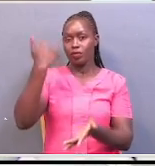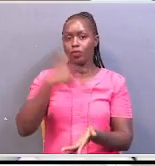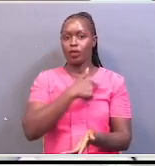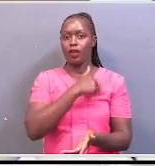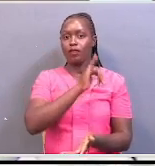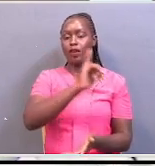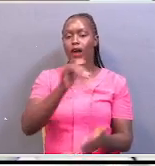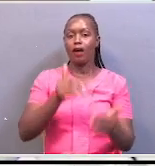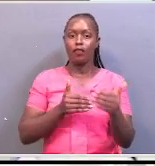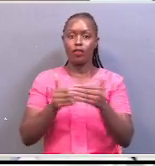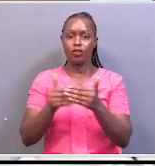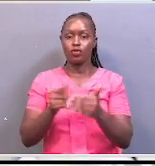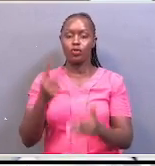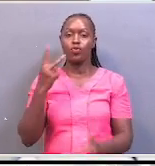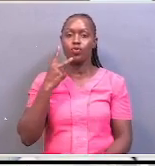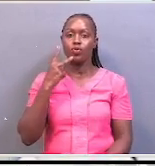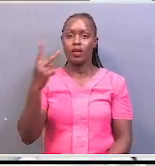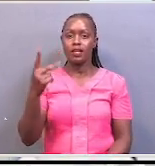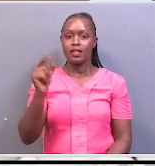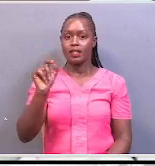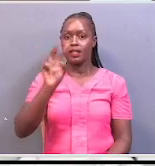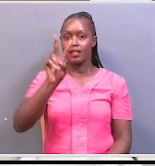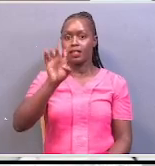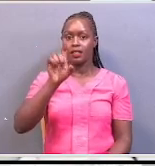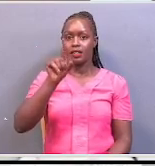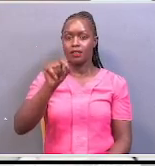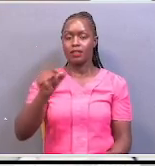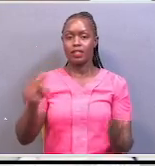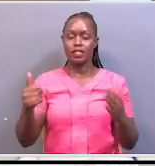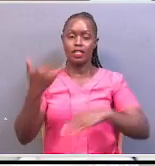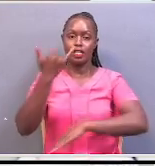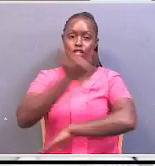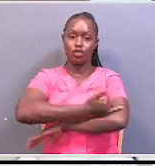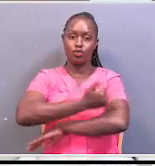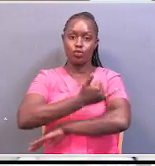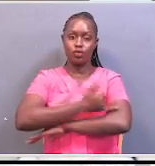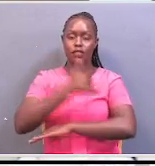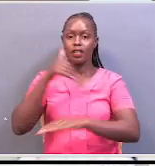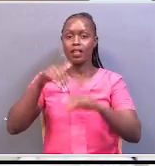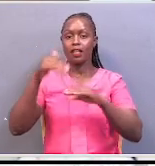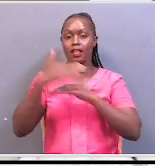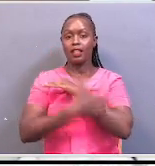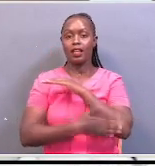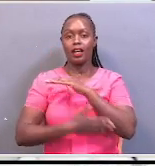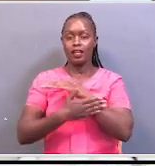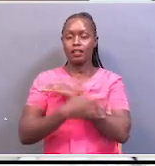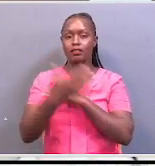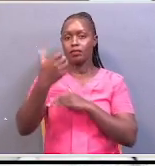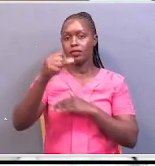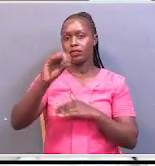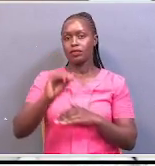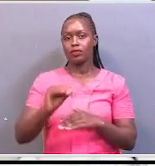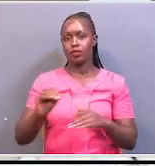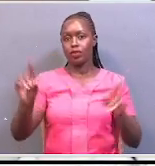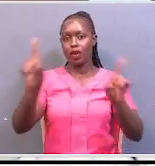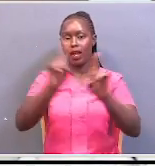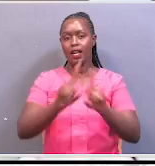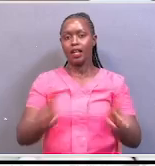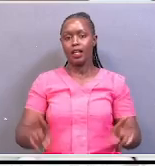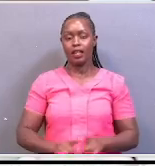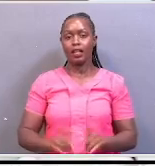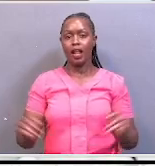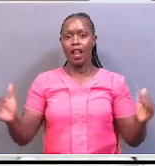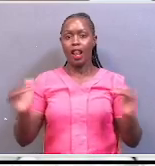close to 200 TVET institutes across the country. So, at a very personal